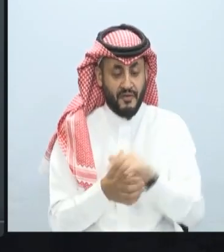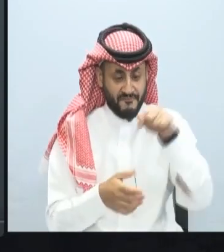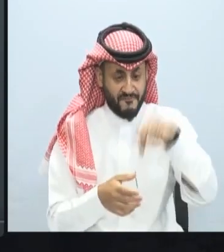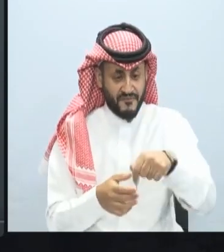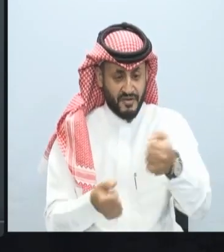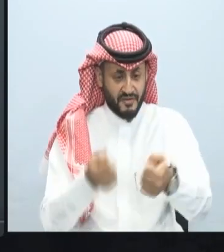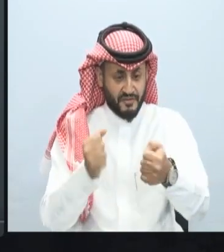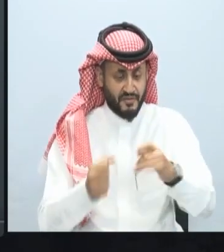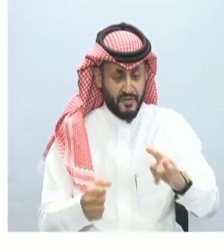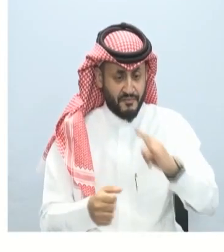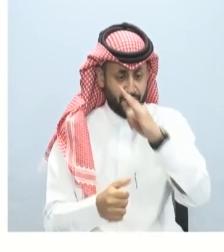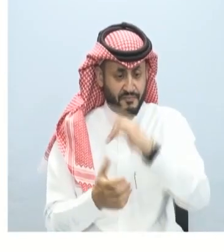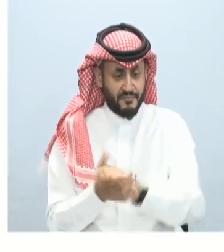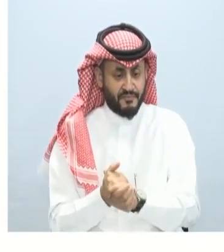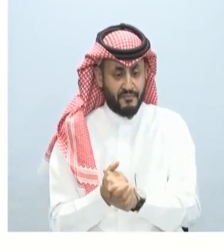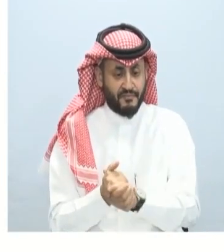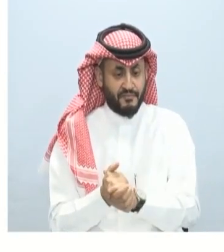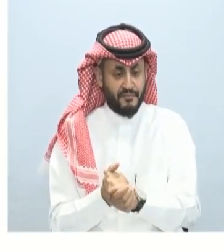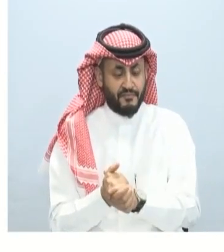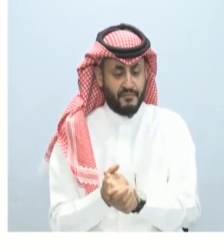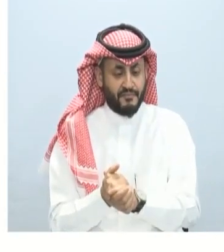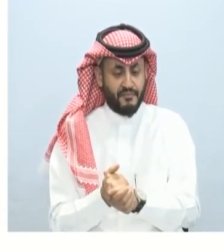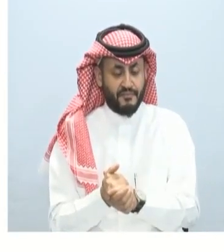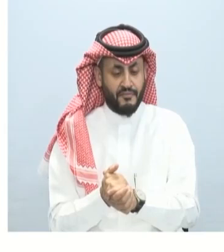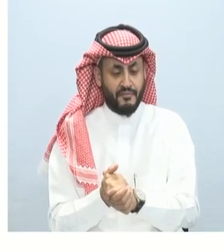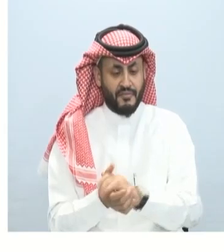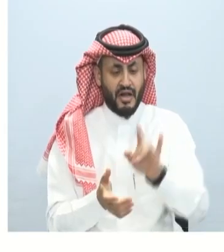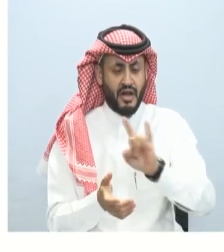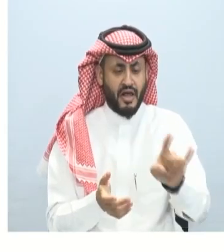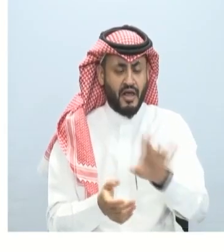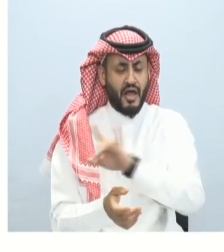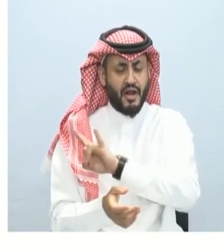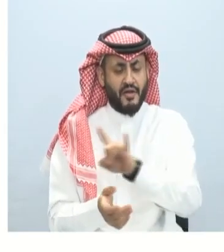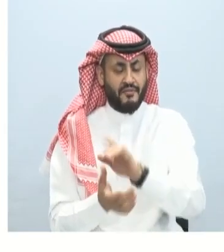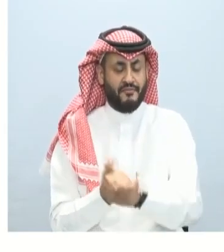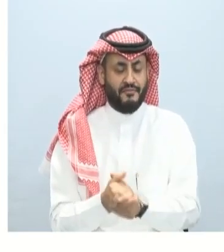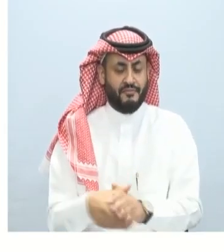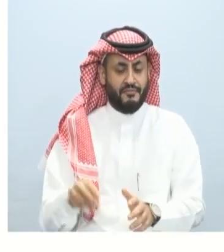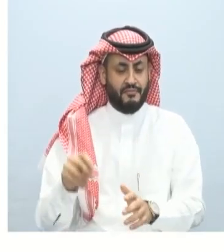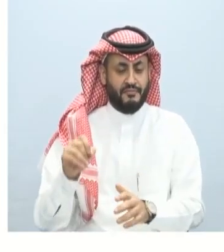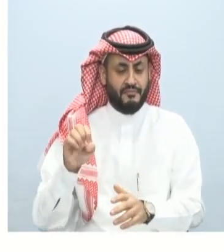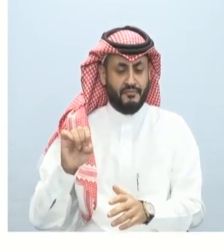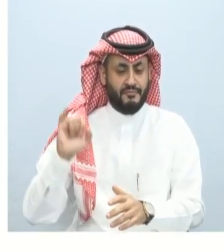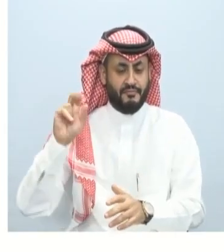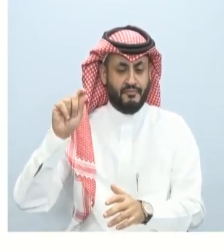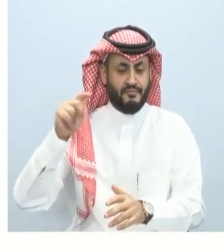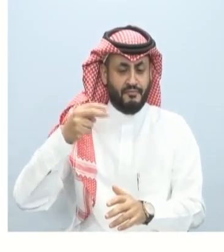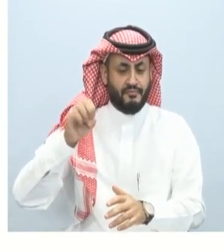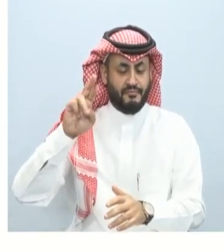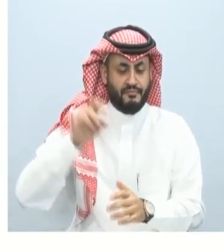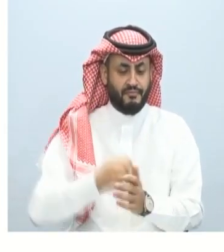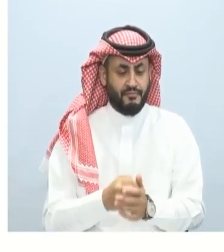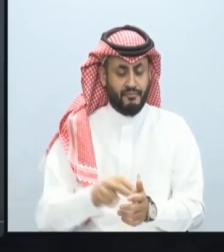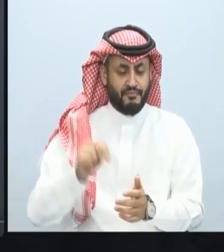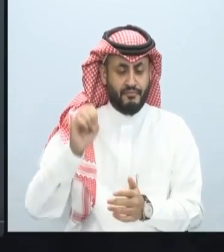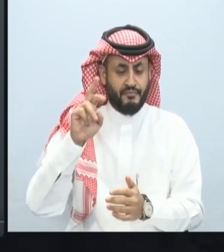exist, cars and airplanes? So here we can agree that neither cars nor airplanes. And also I